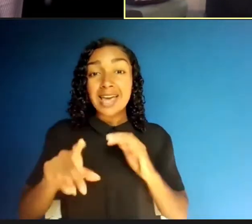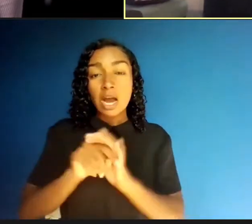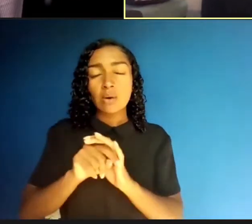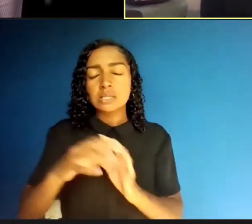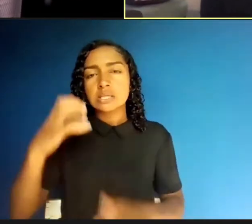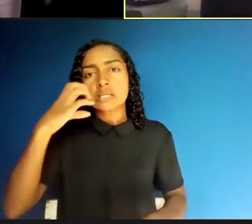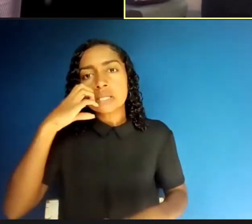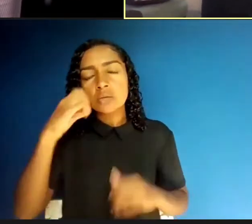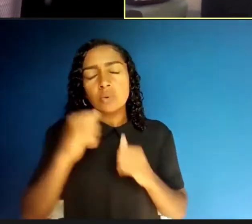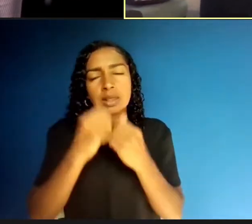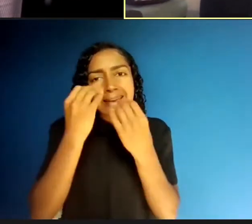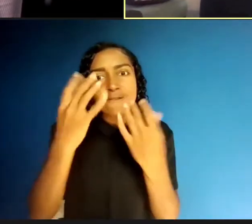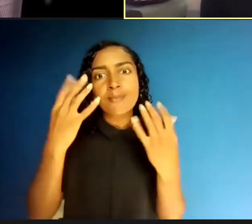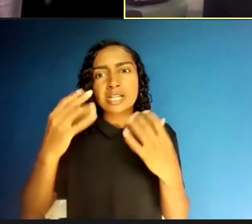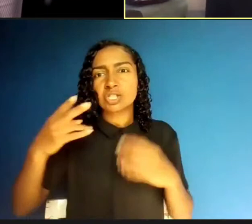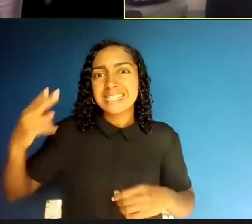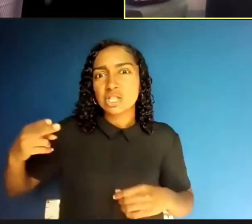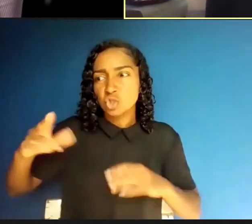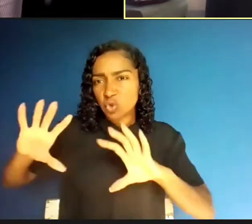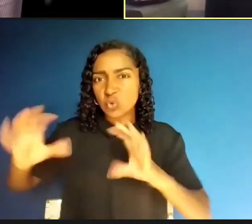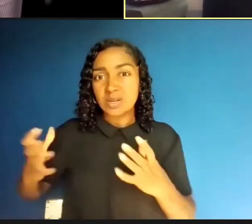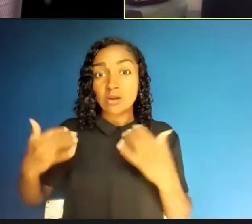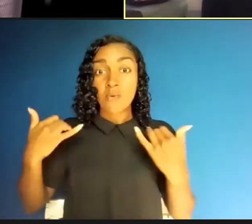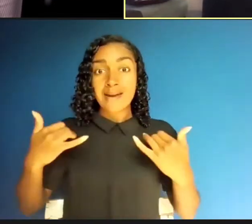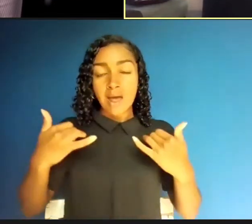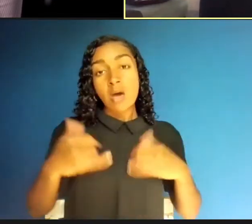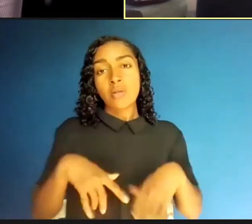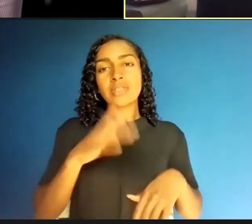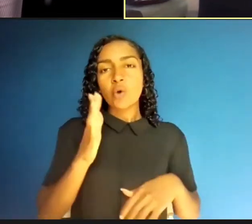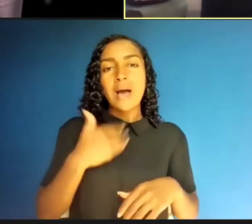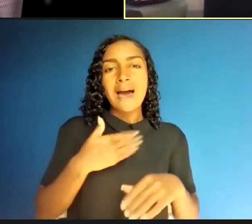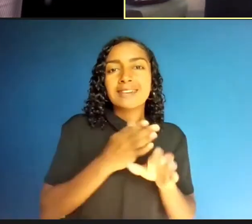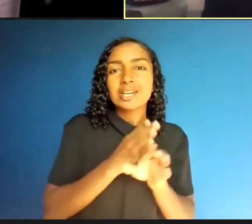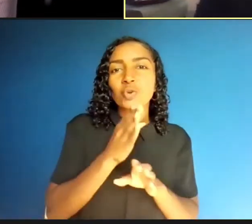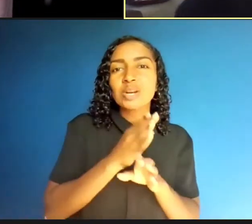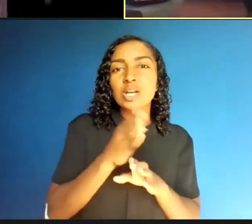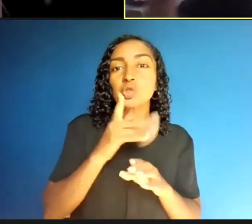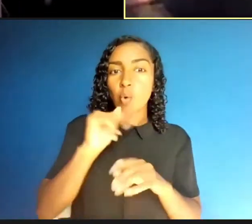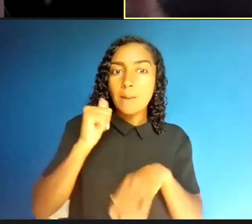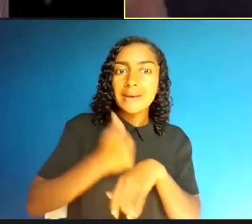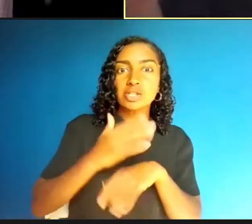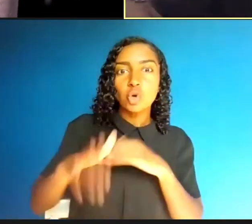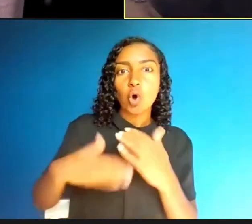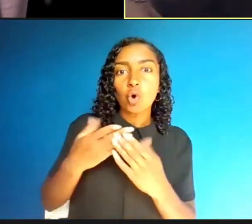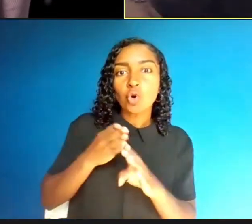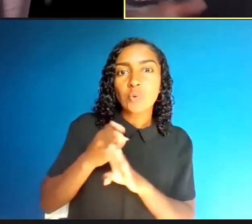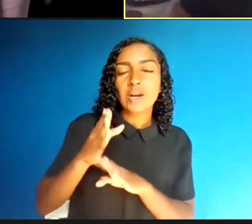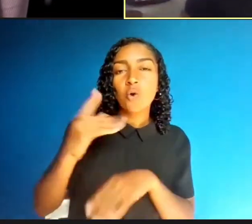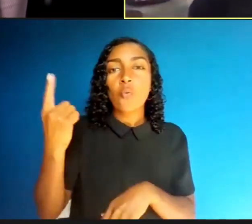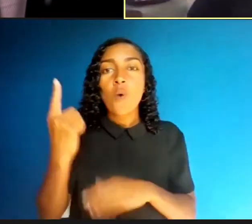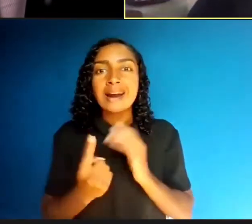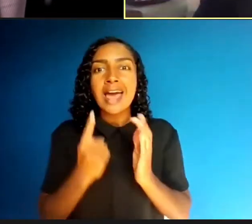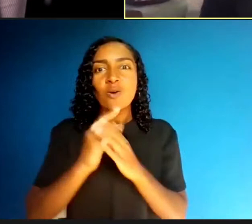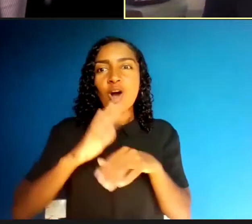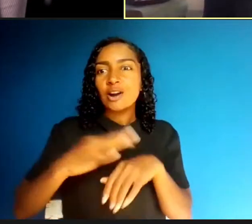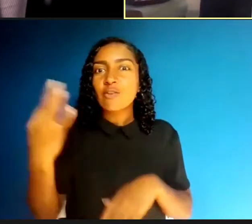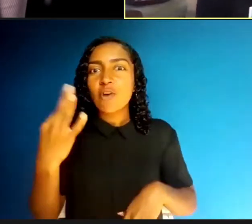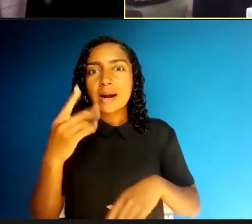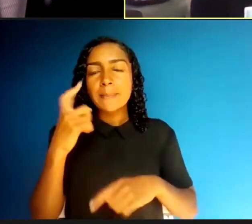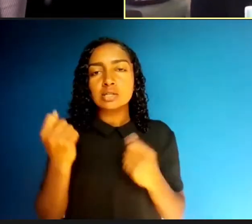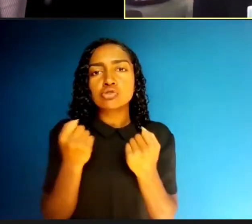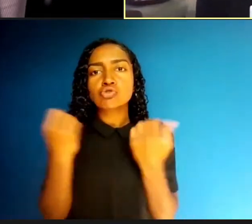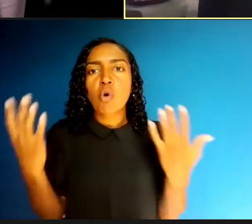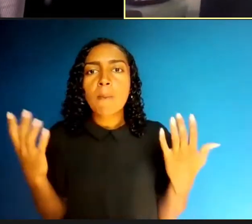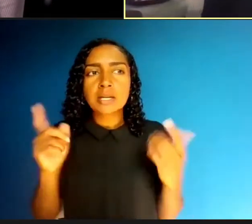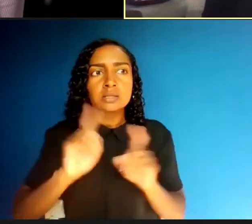going to be people who base their whole careers on like 1 hour on a Friday because there's just so much news happening. And so I think that